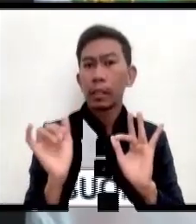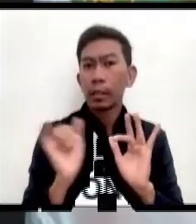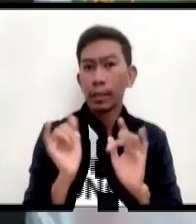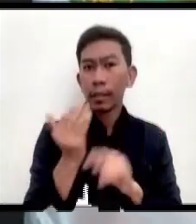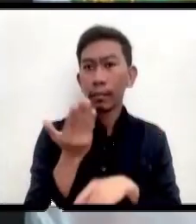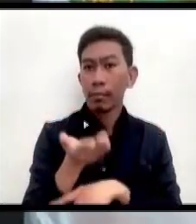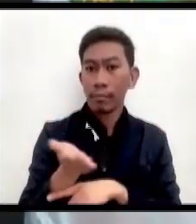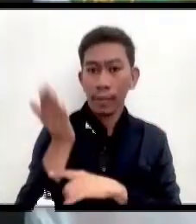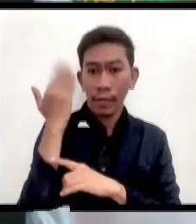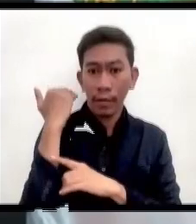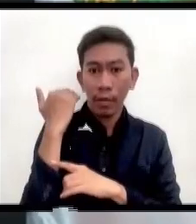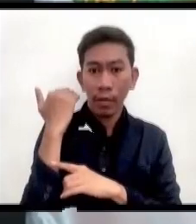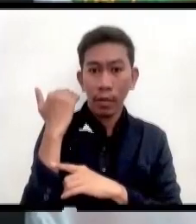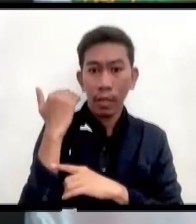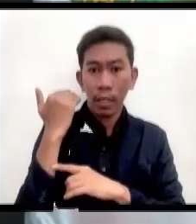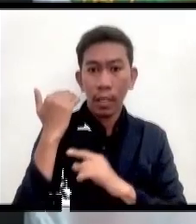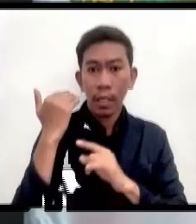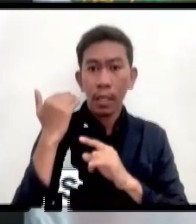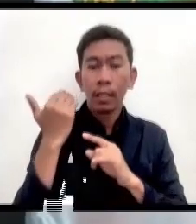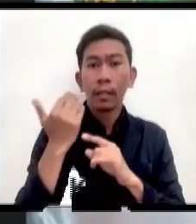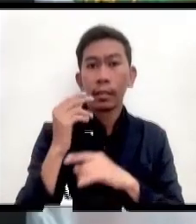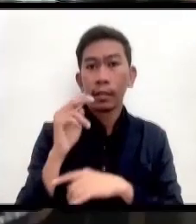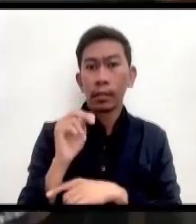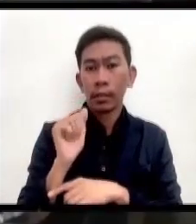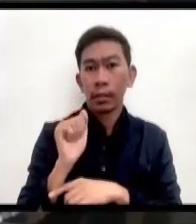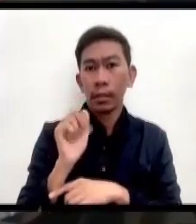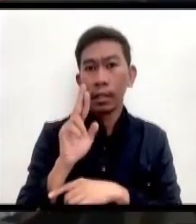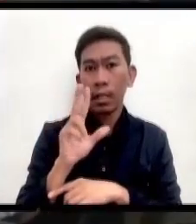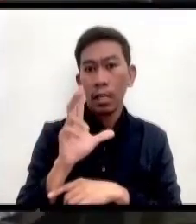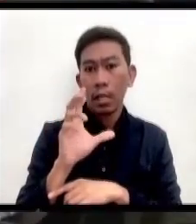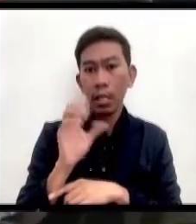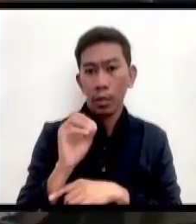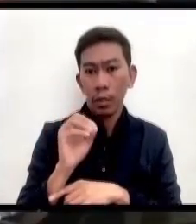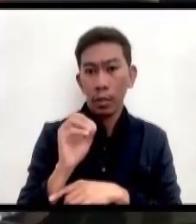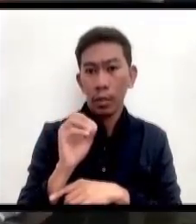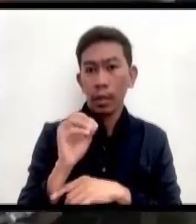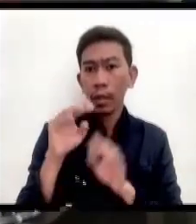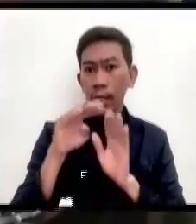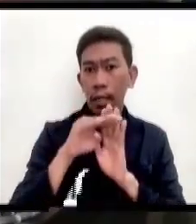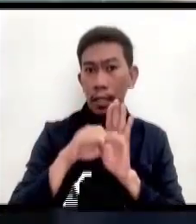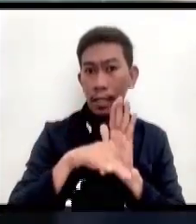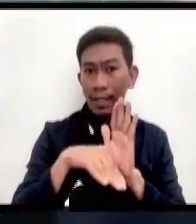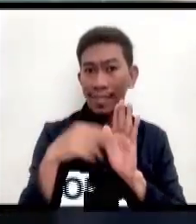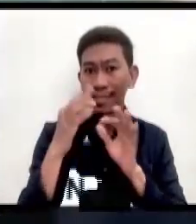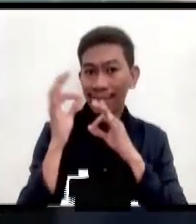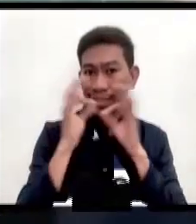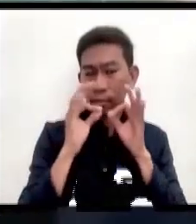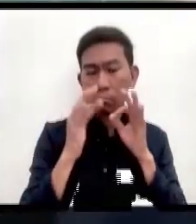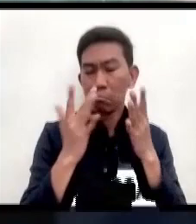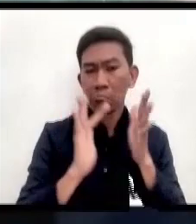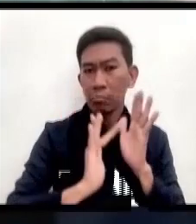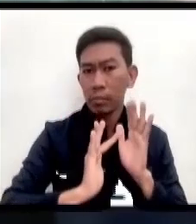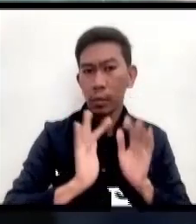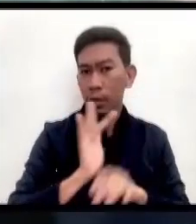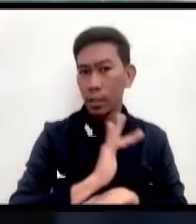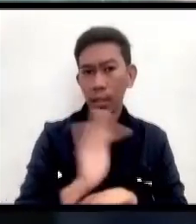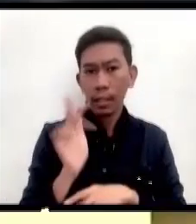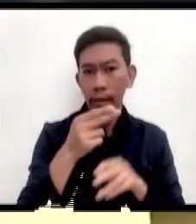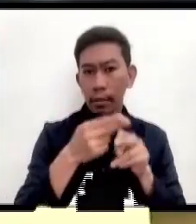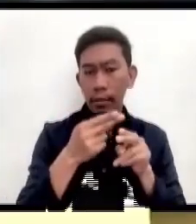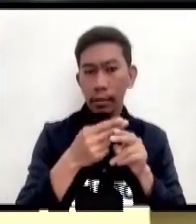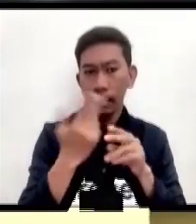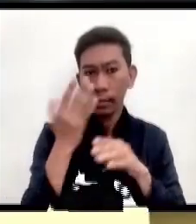Well, you know fully well, ang dami pong nasali doon. Ang PNP nakasama sa Inter-Agency Drug Information